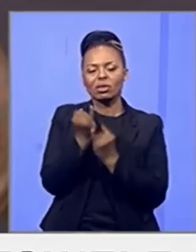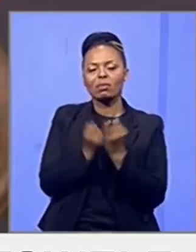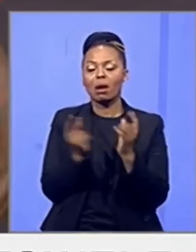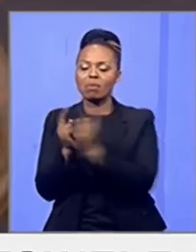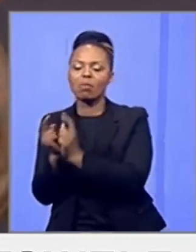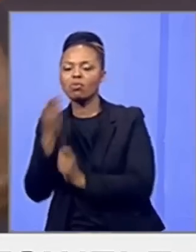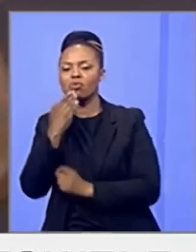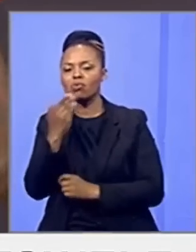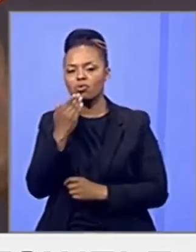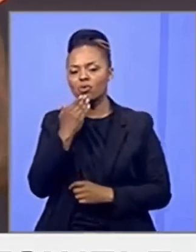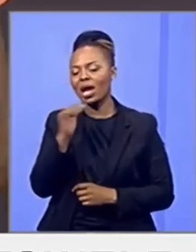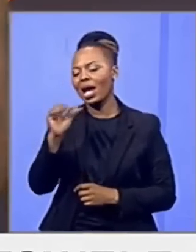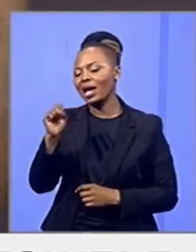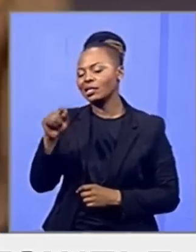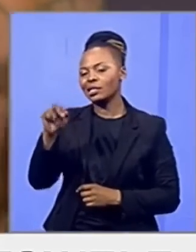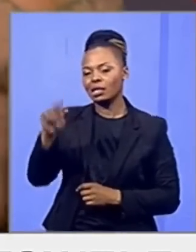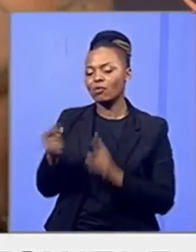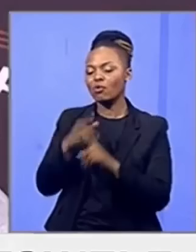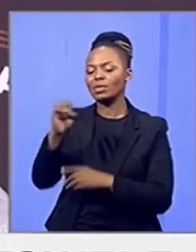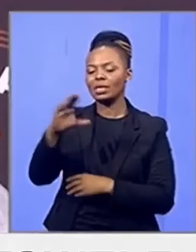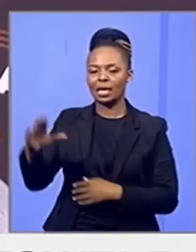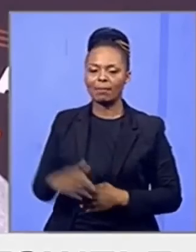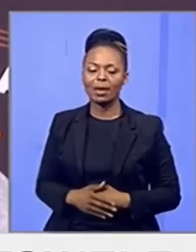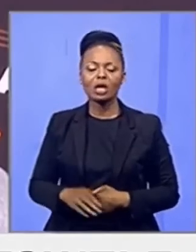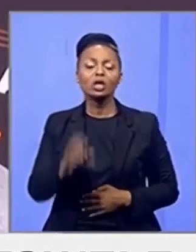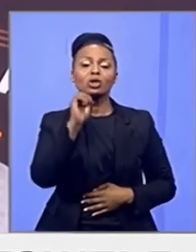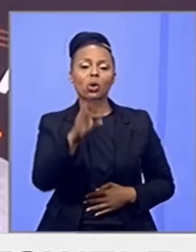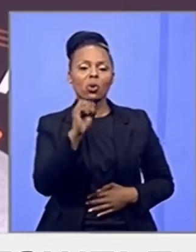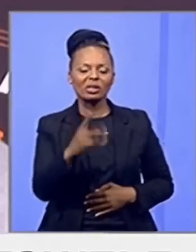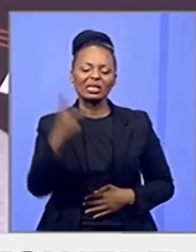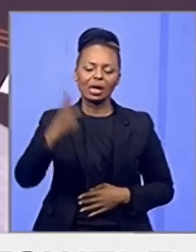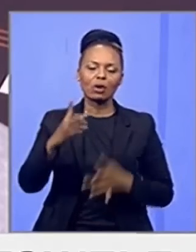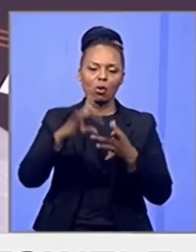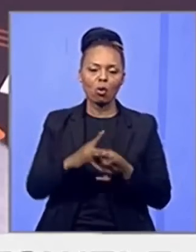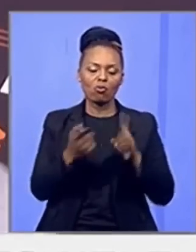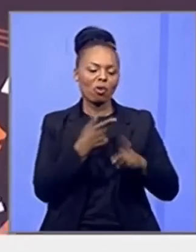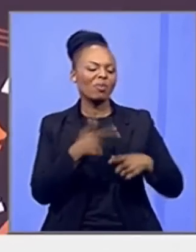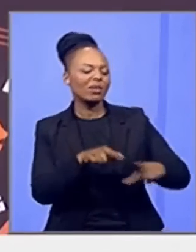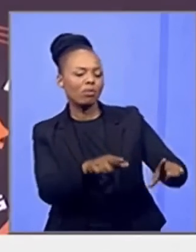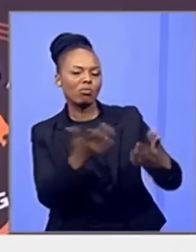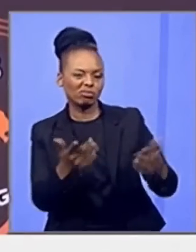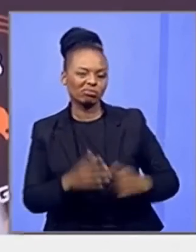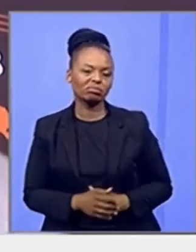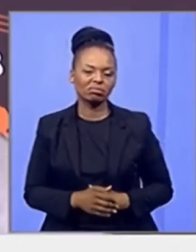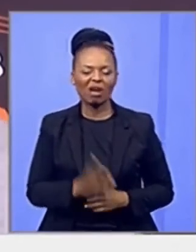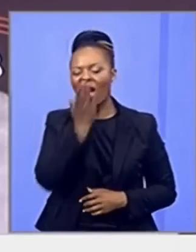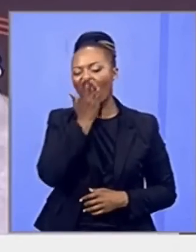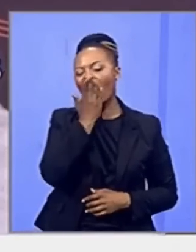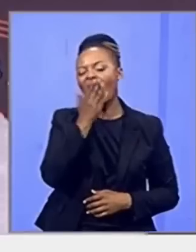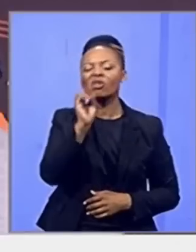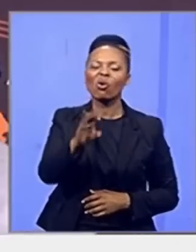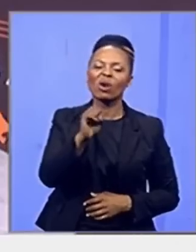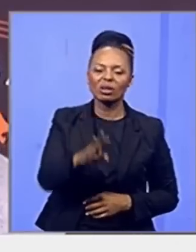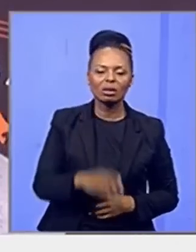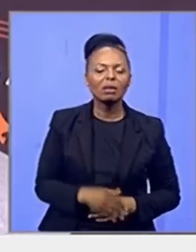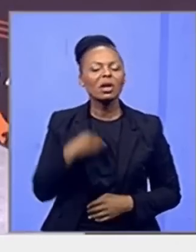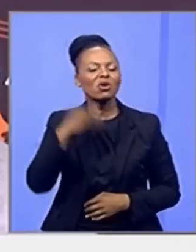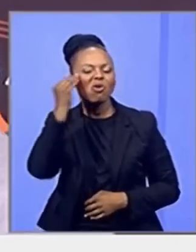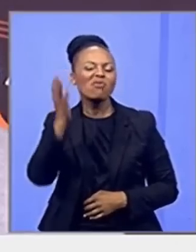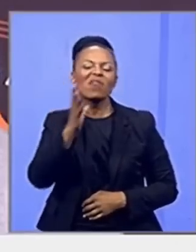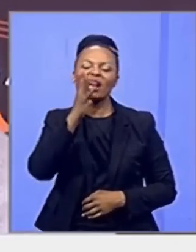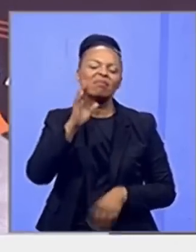Cape. I won't say I'm lucky, but like Soweto is my second home from Limpopo, so I know my fans, they're gonna be there in